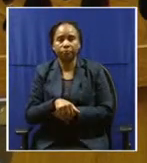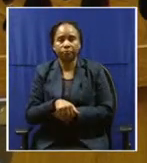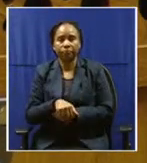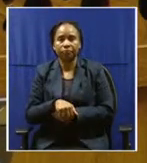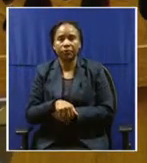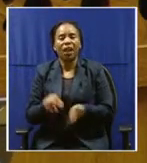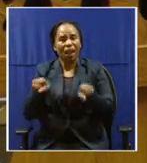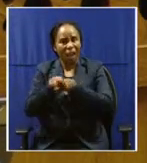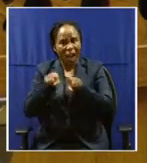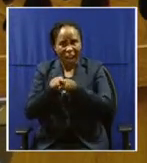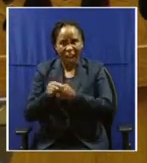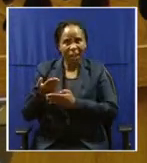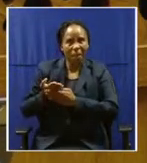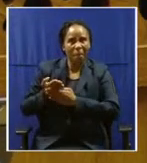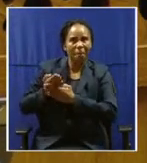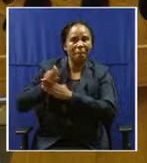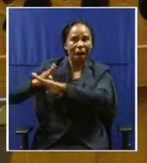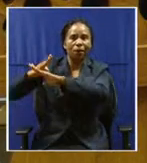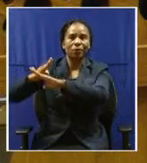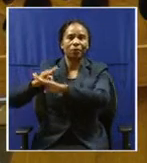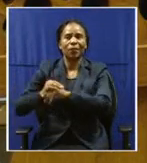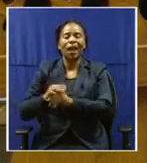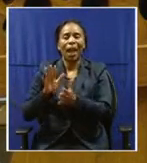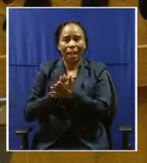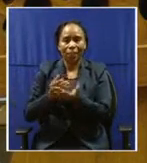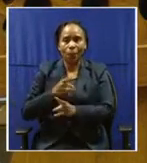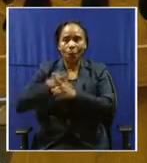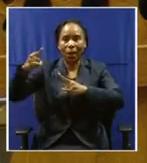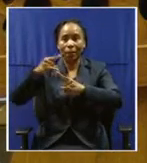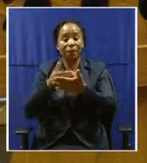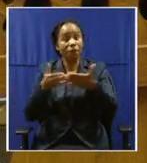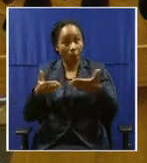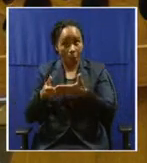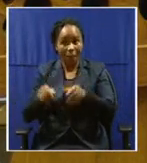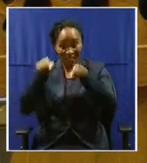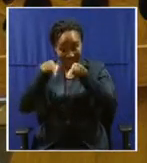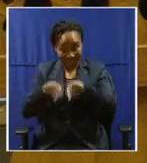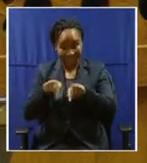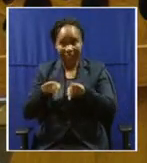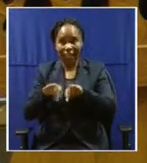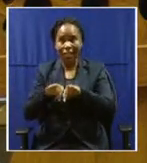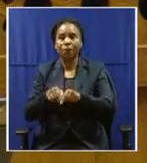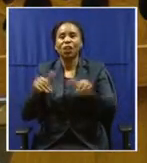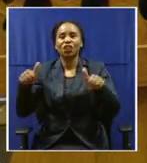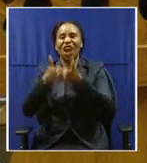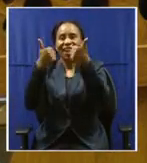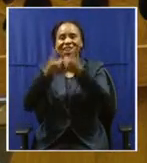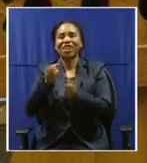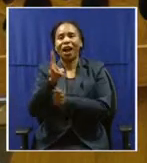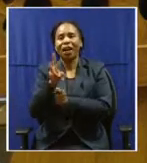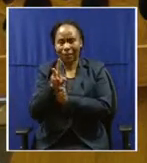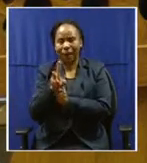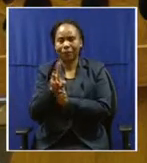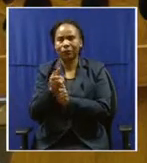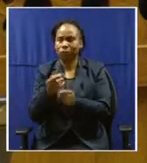overcome before, we will overcome this challenge once again, and we will